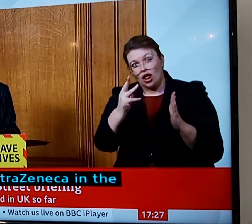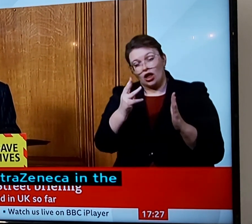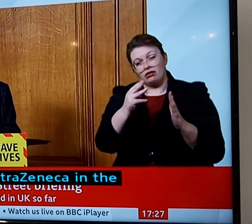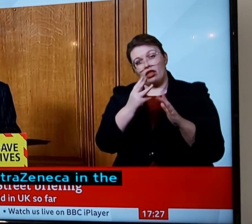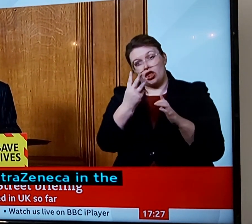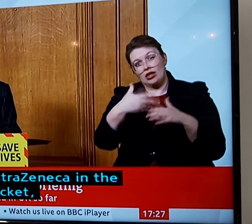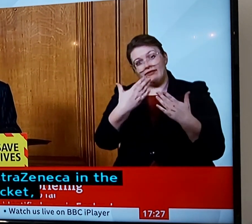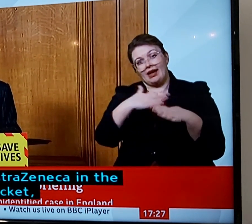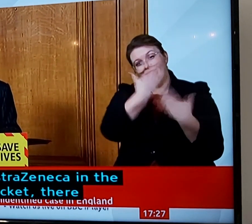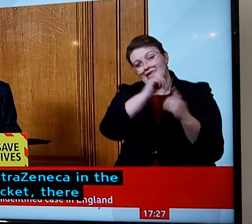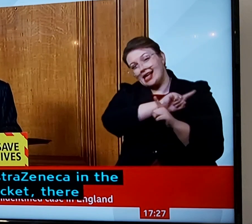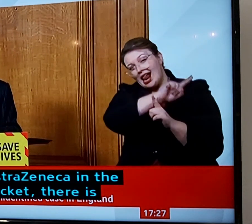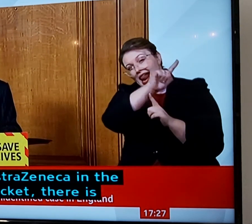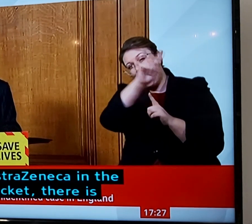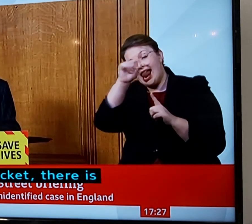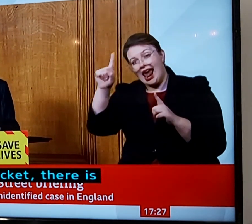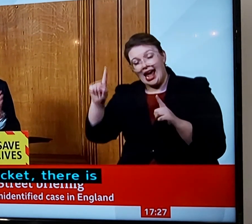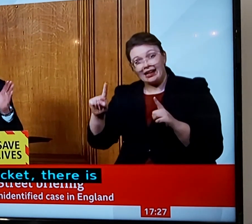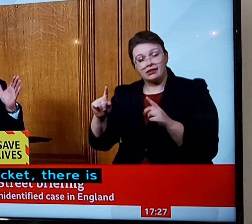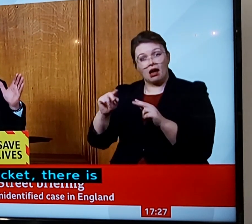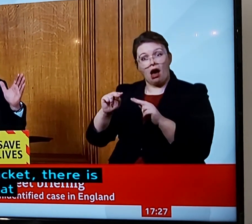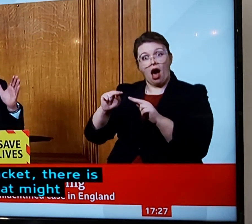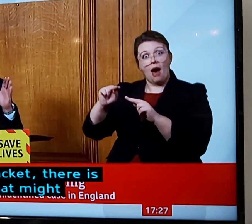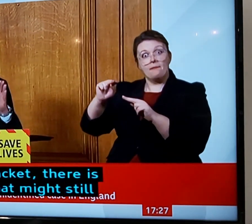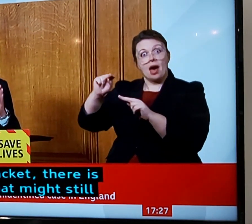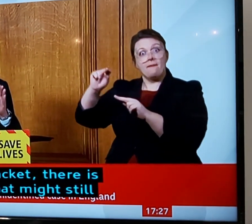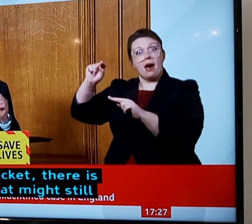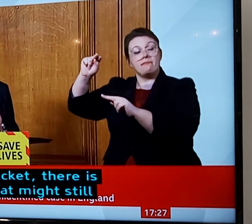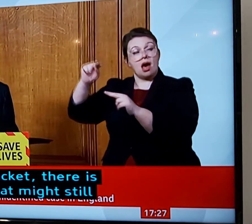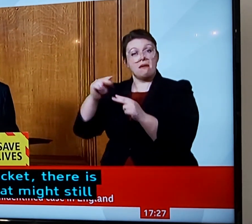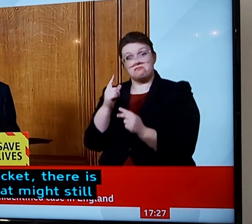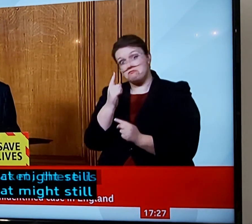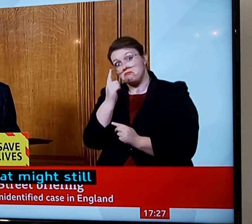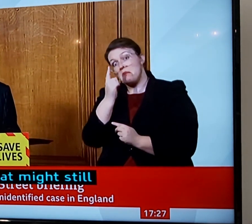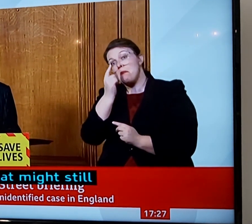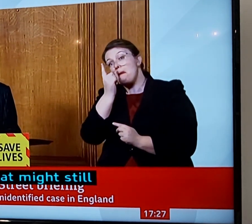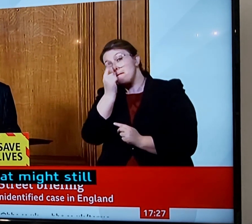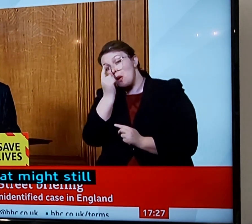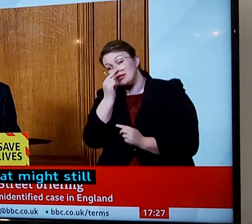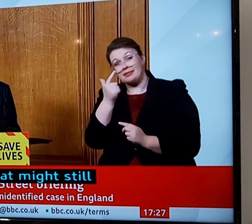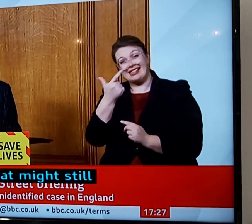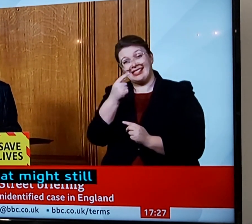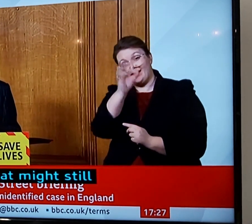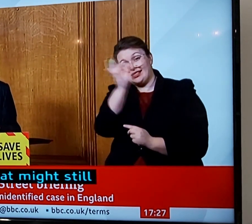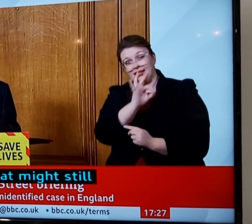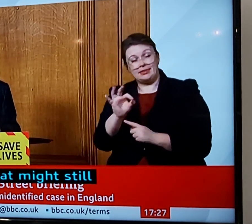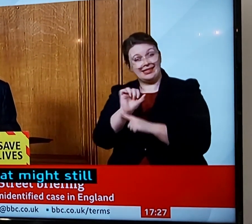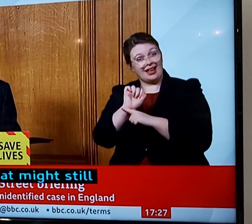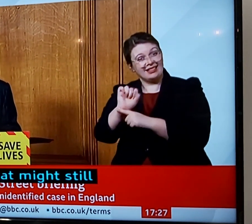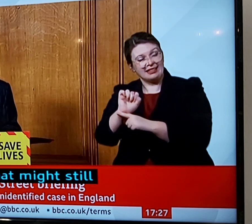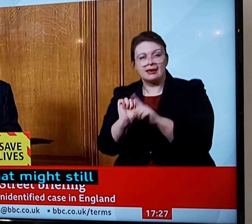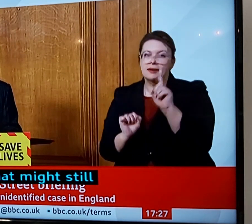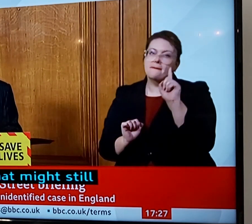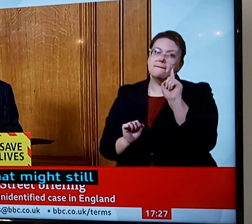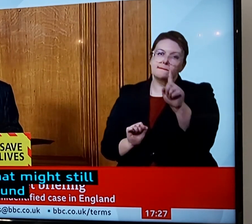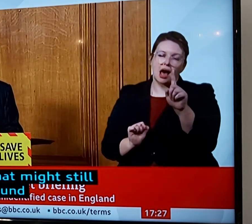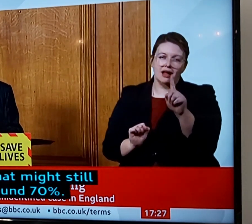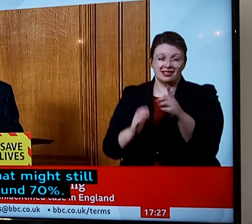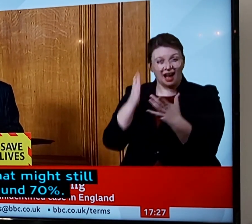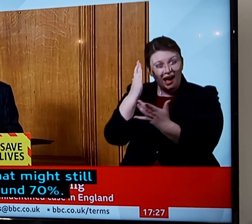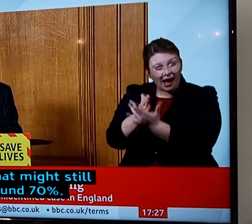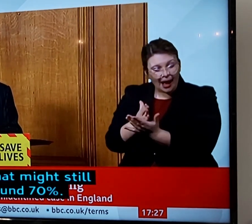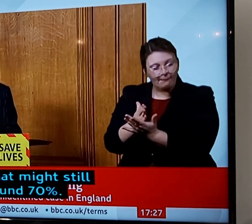around 70%, but the confidence intervals are very wide, and that is a less